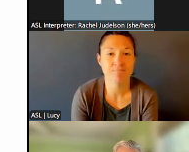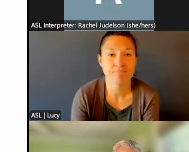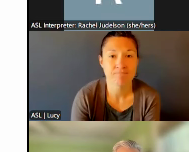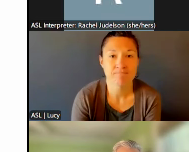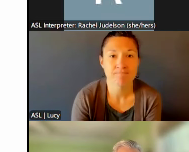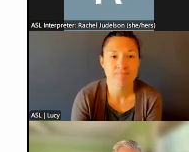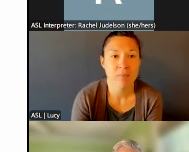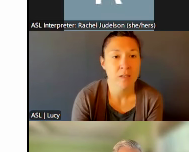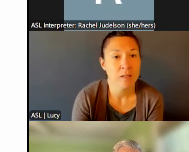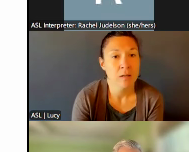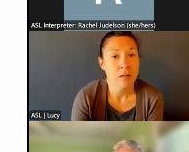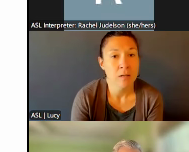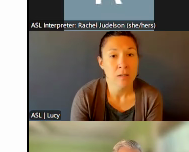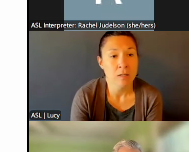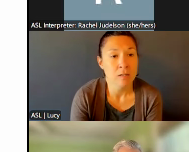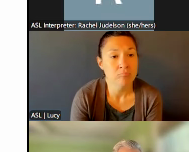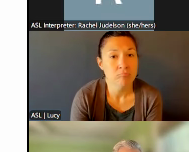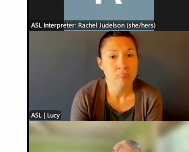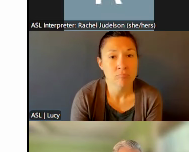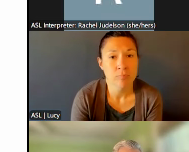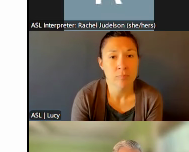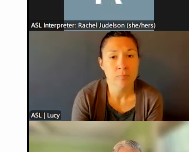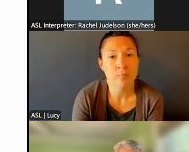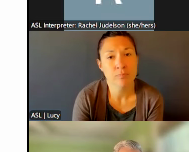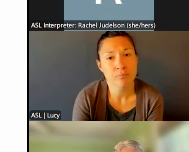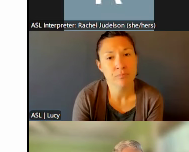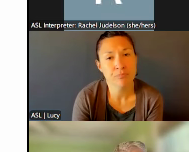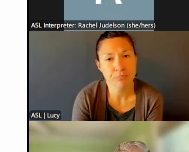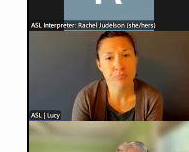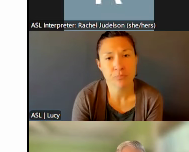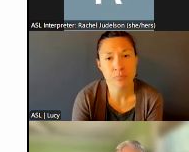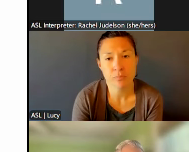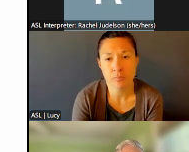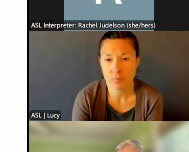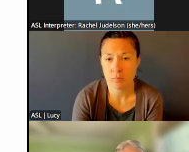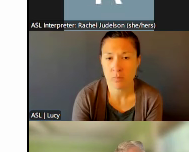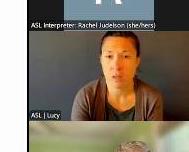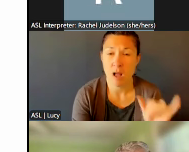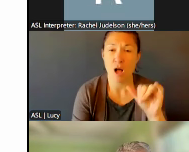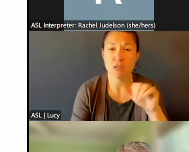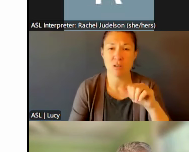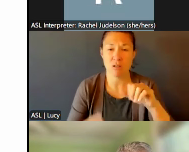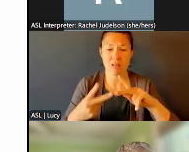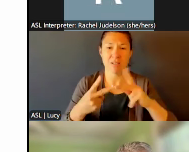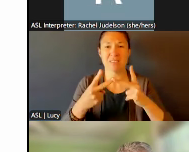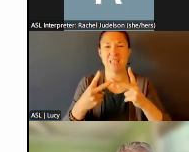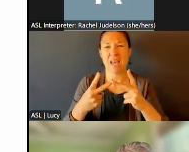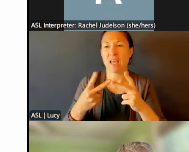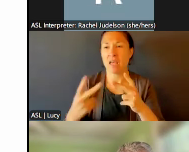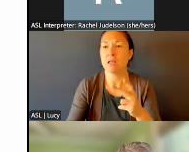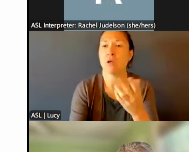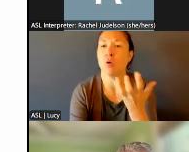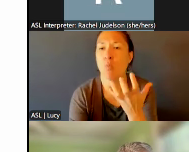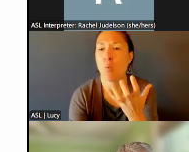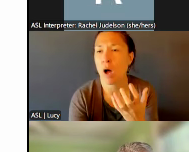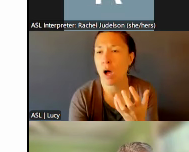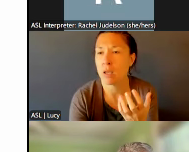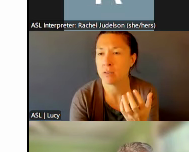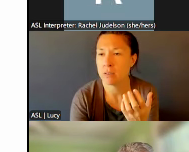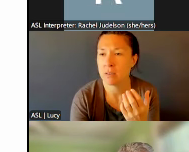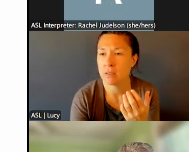Okay. The second part of the review process is about being constructive and professional. And this is